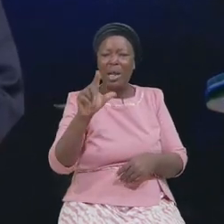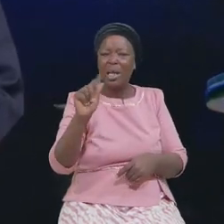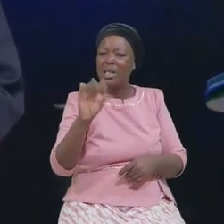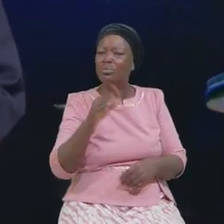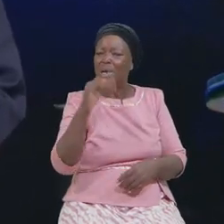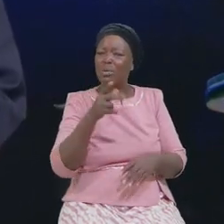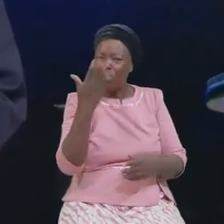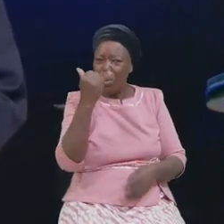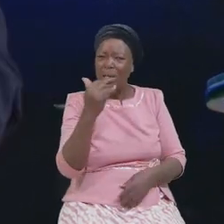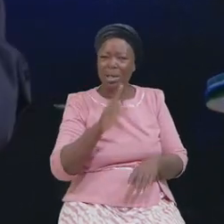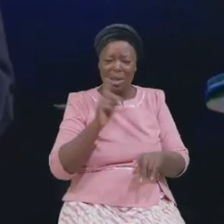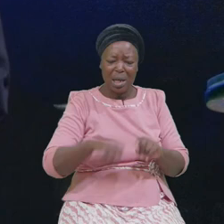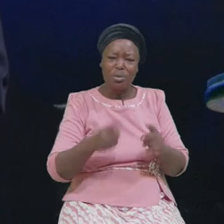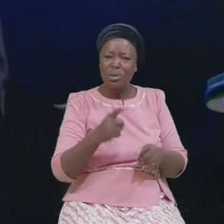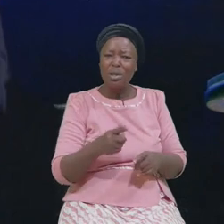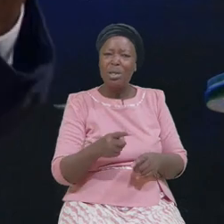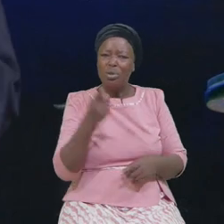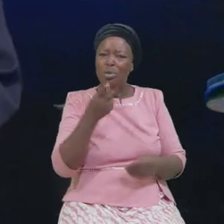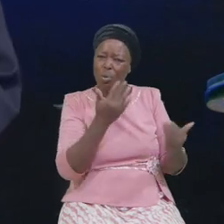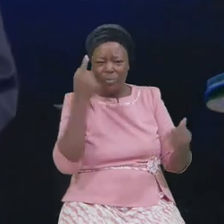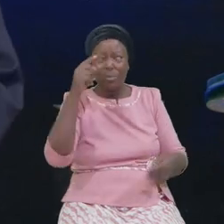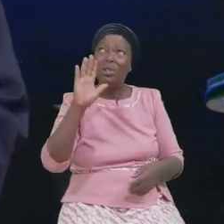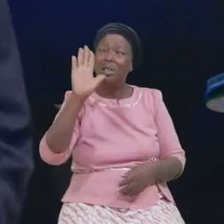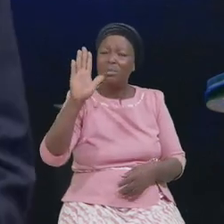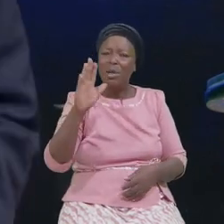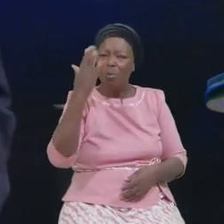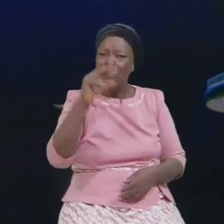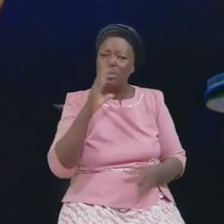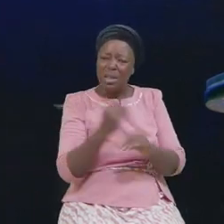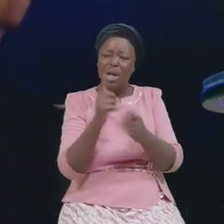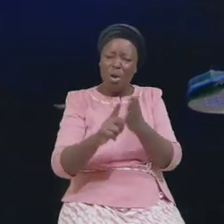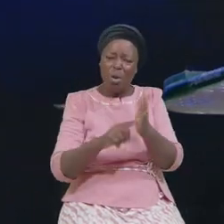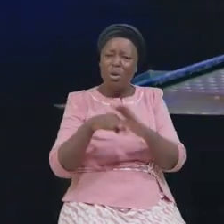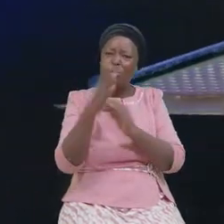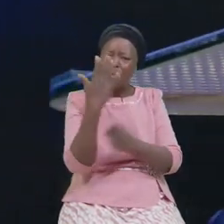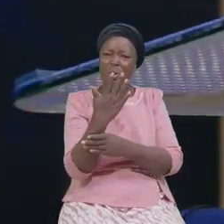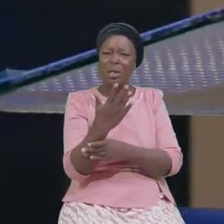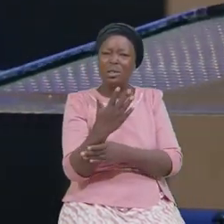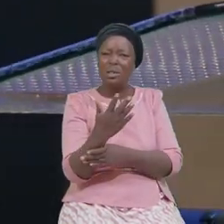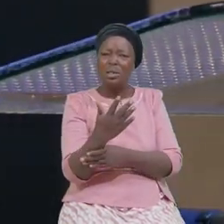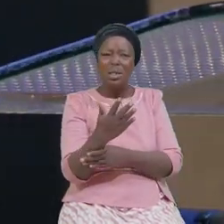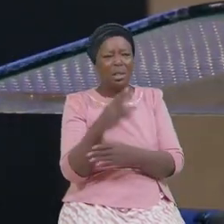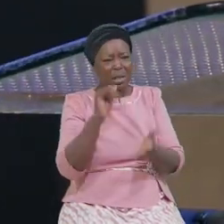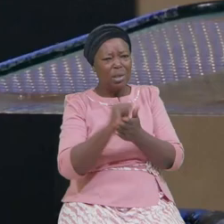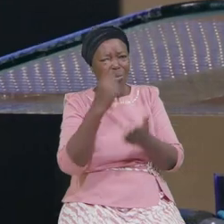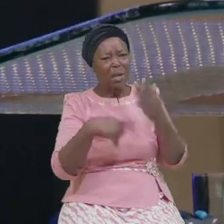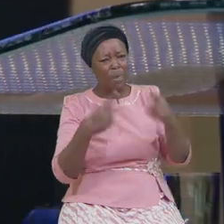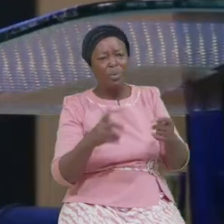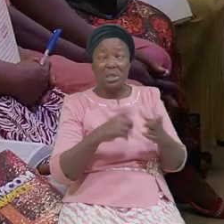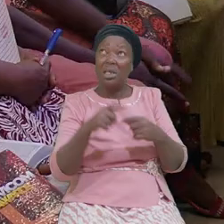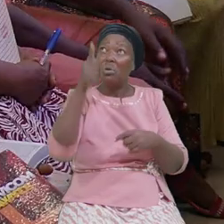your hand? Or just take your life in your hand. That's what he did. And so he gave them